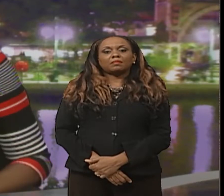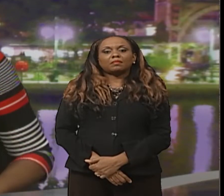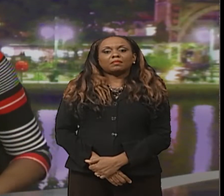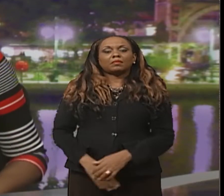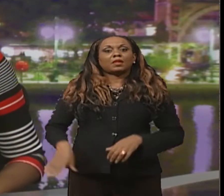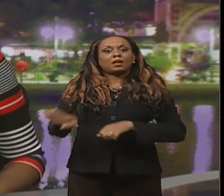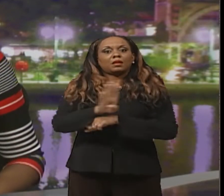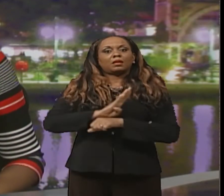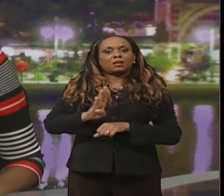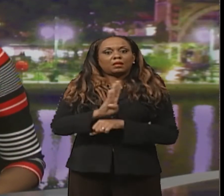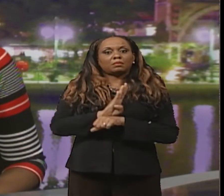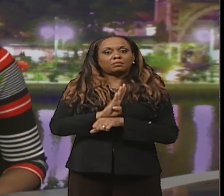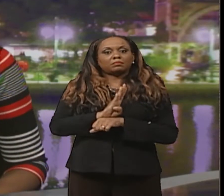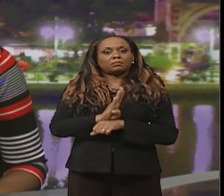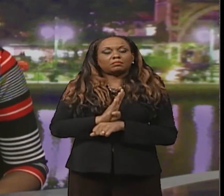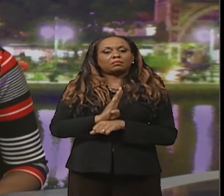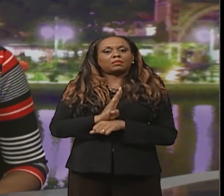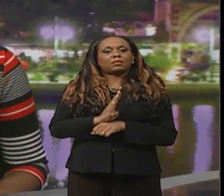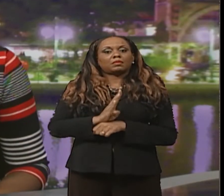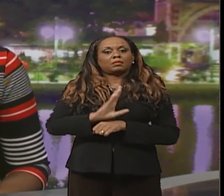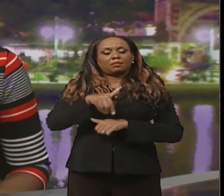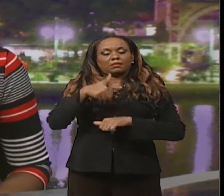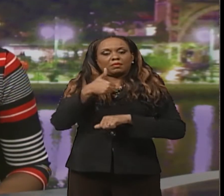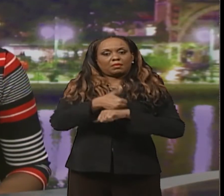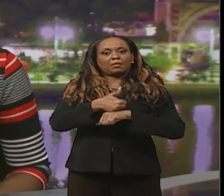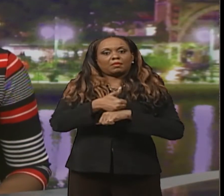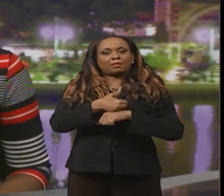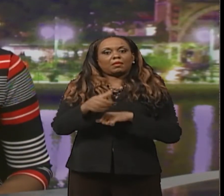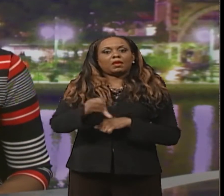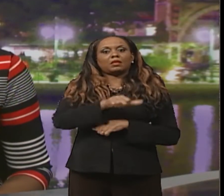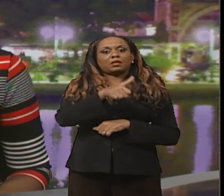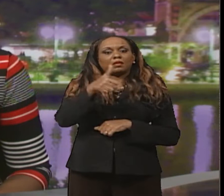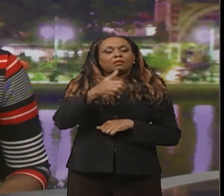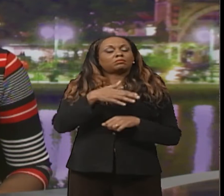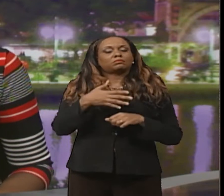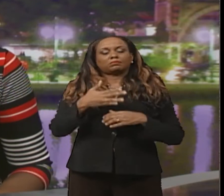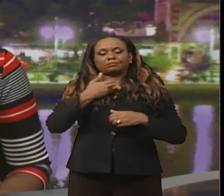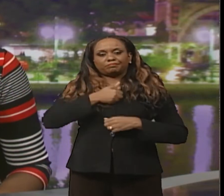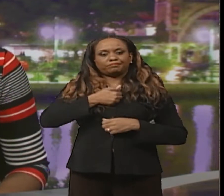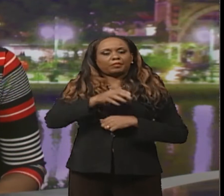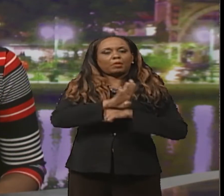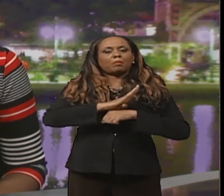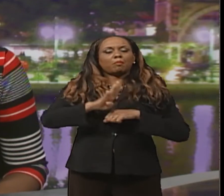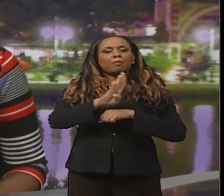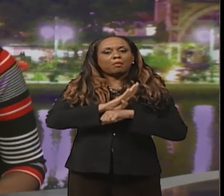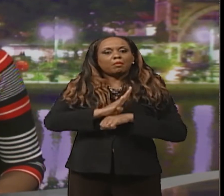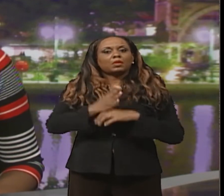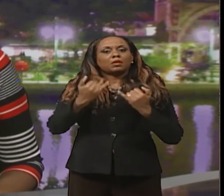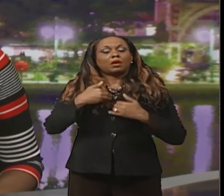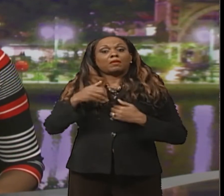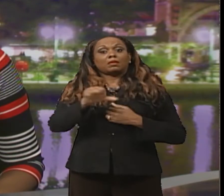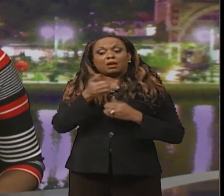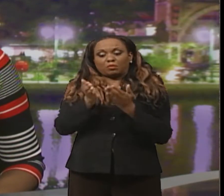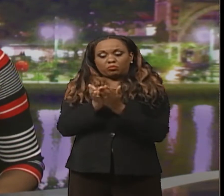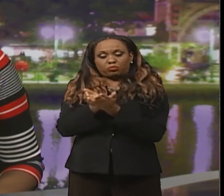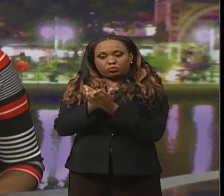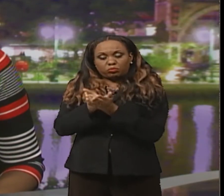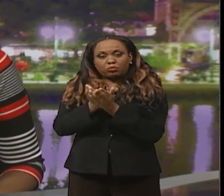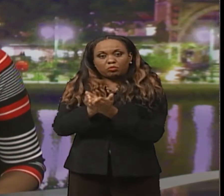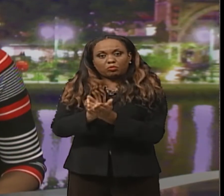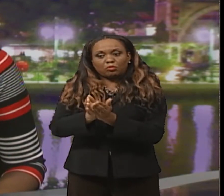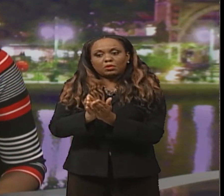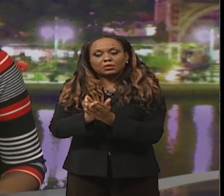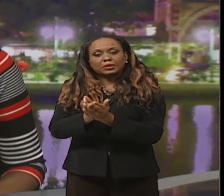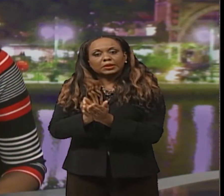In other news now, Barbados has opened its seaport to yet another cruise ship. The Carnival Breeze became the latest of